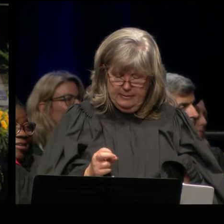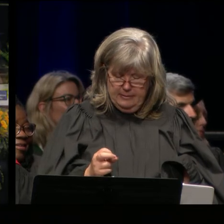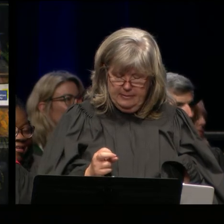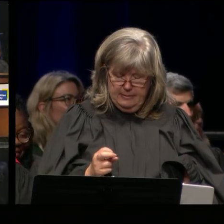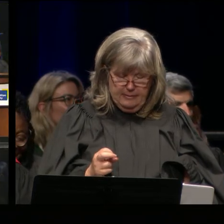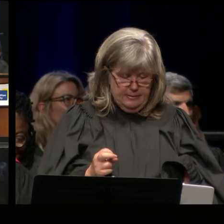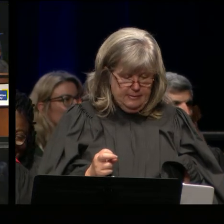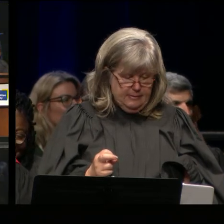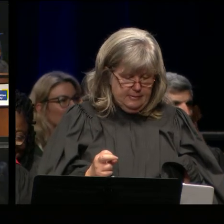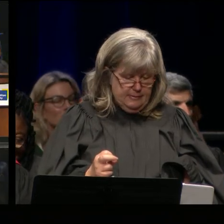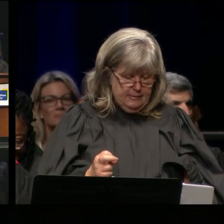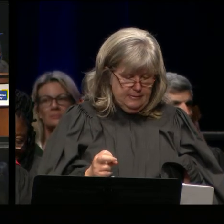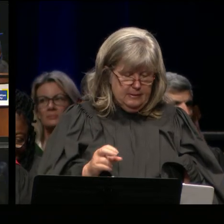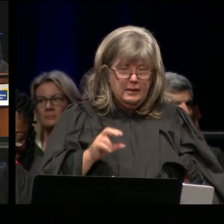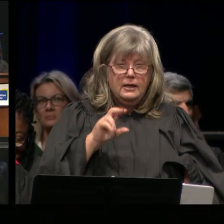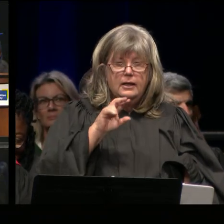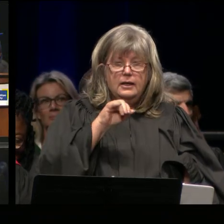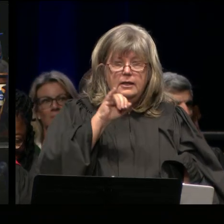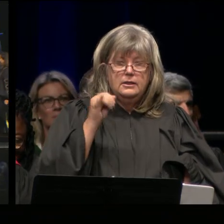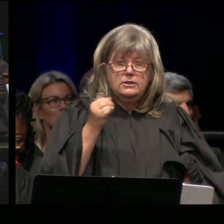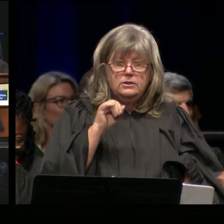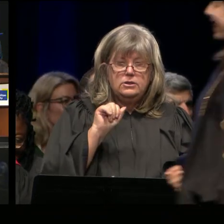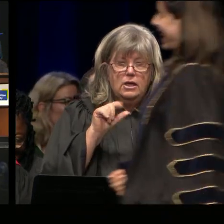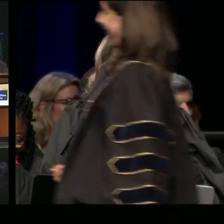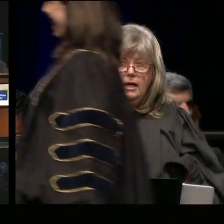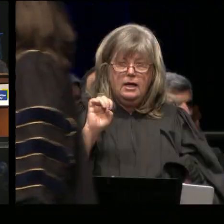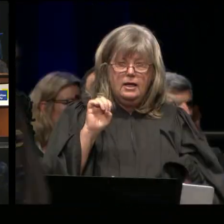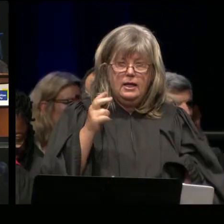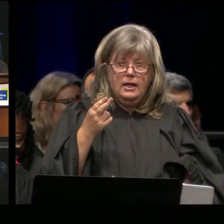Jale Sadat Medavi Mogaddam.